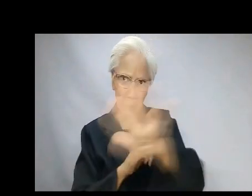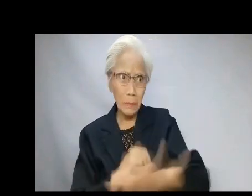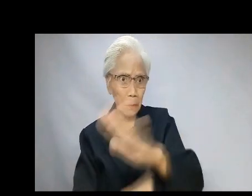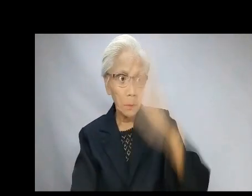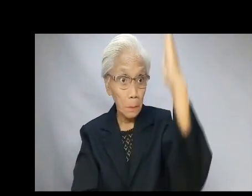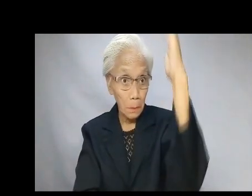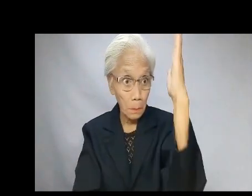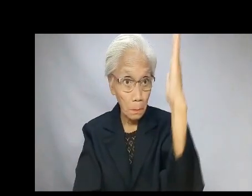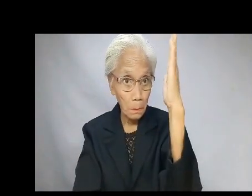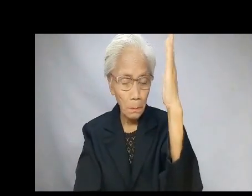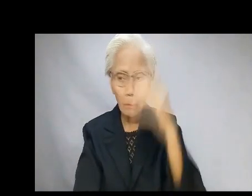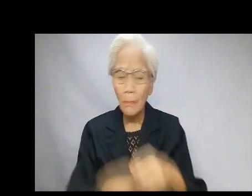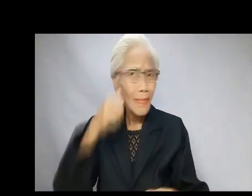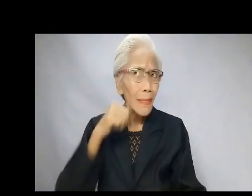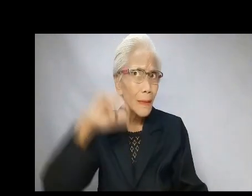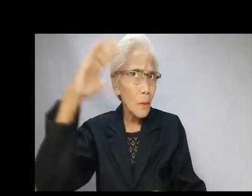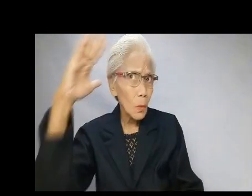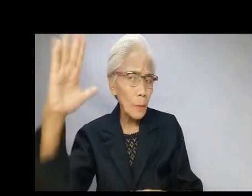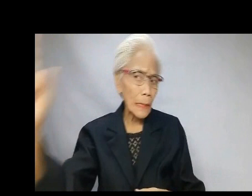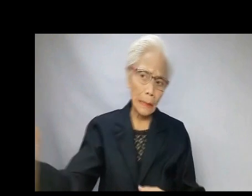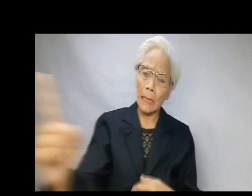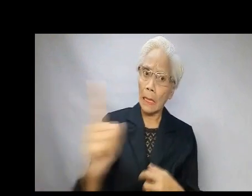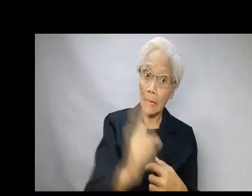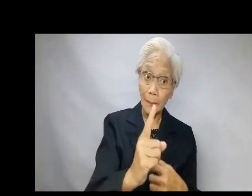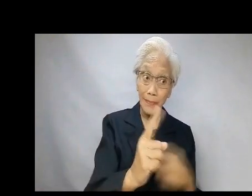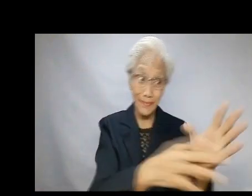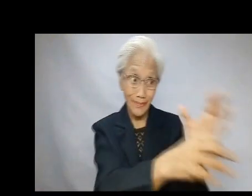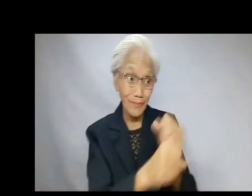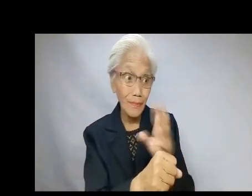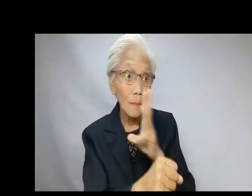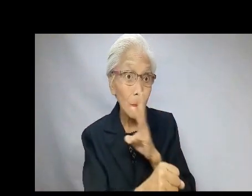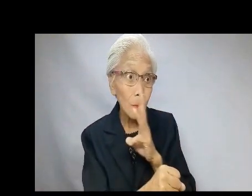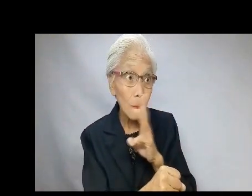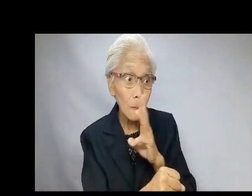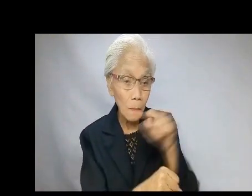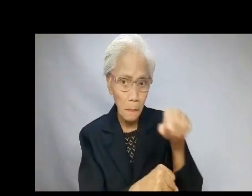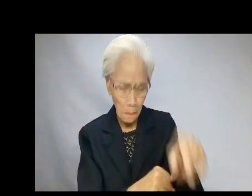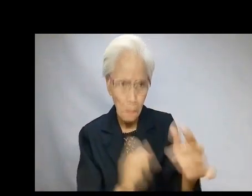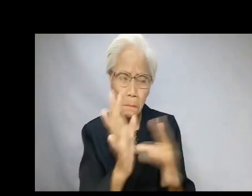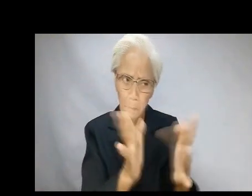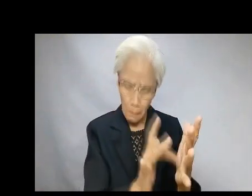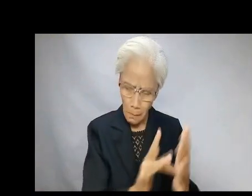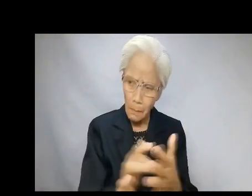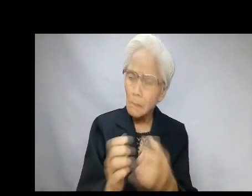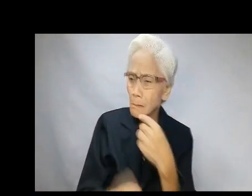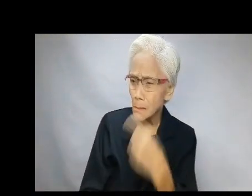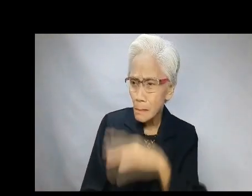A woman of Samaria came to draw water. Jesus said to her, "Give me a